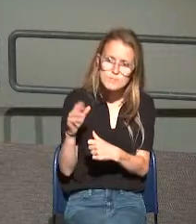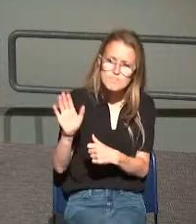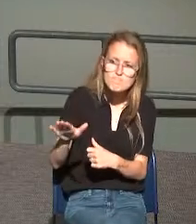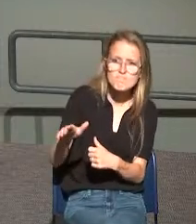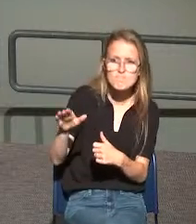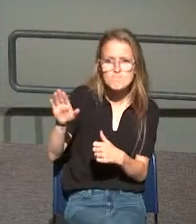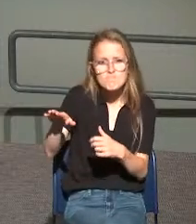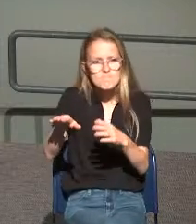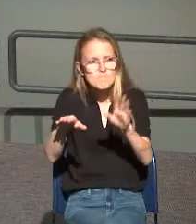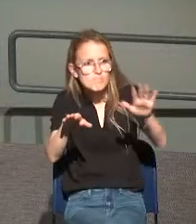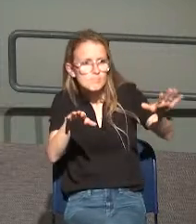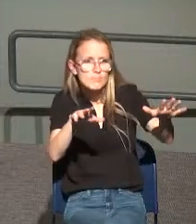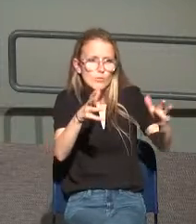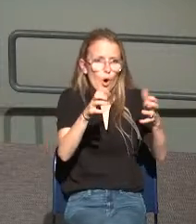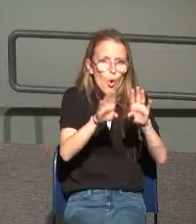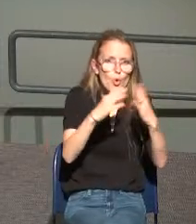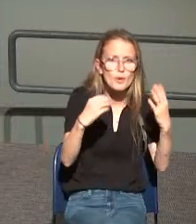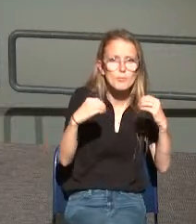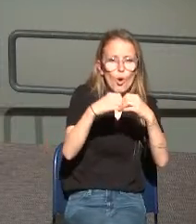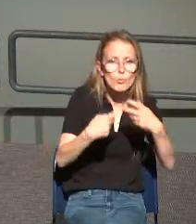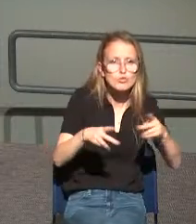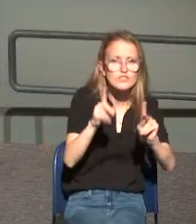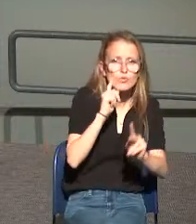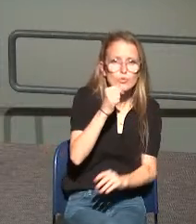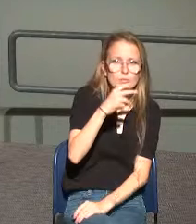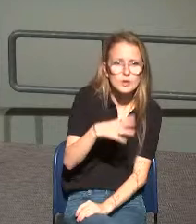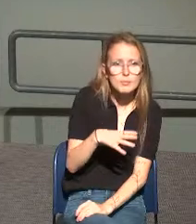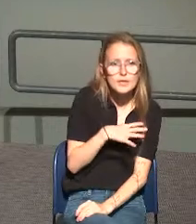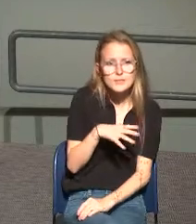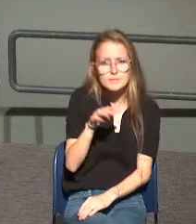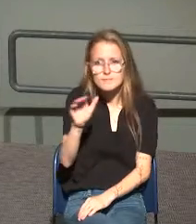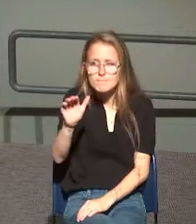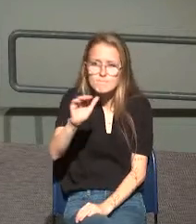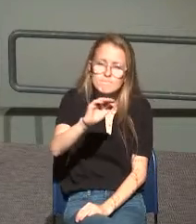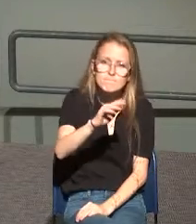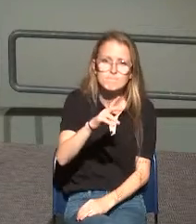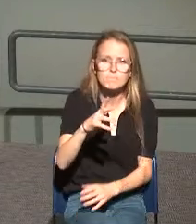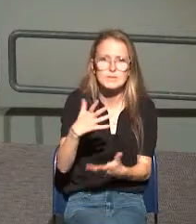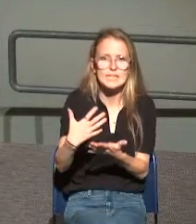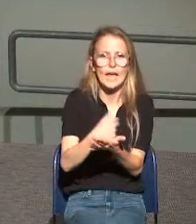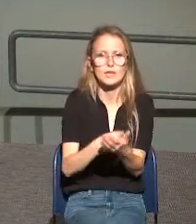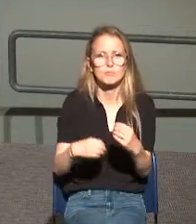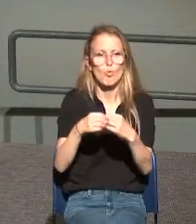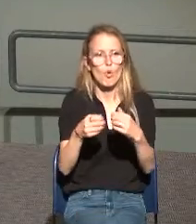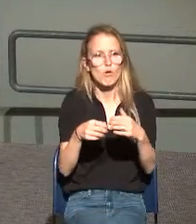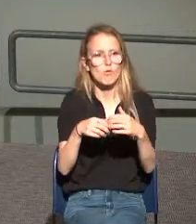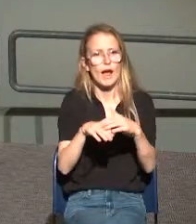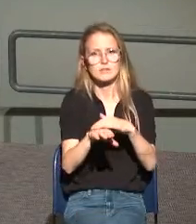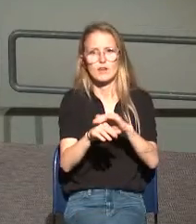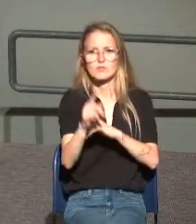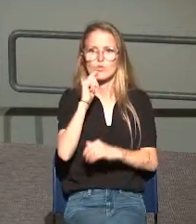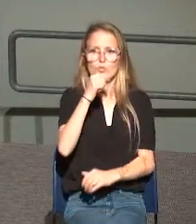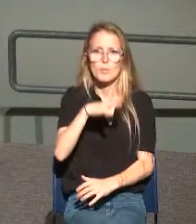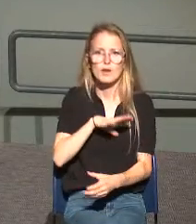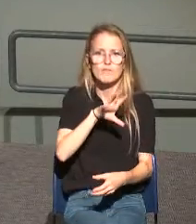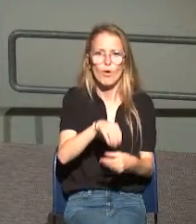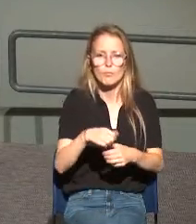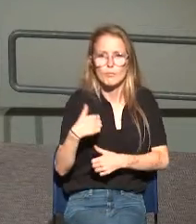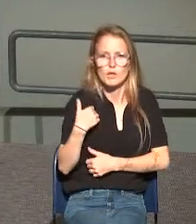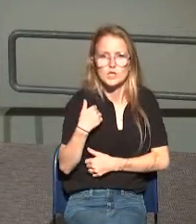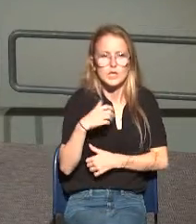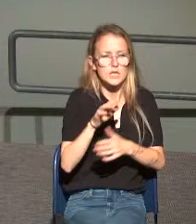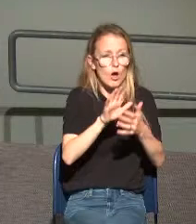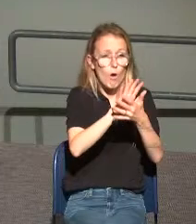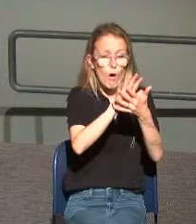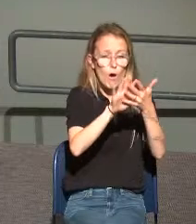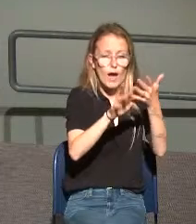for women and gain better, more access, equal rights for women within the military. So all of that was going on,